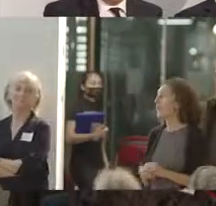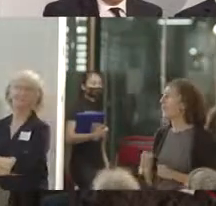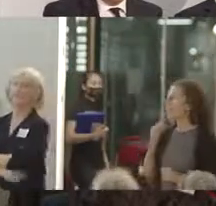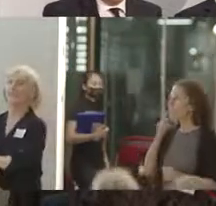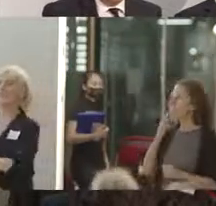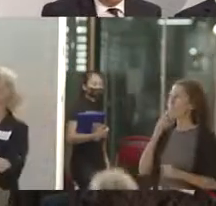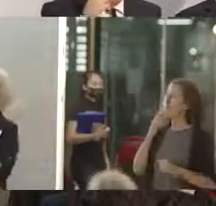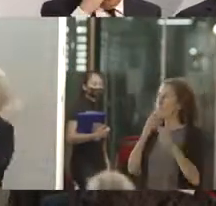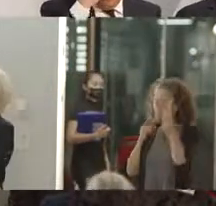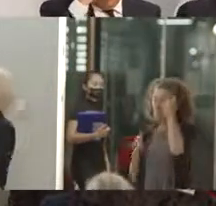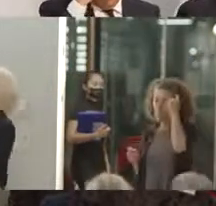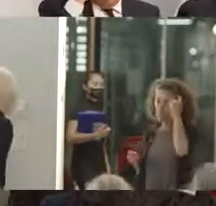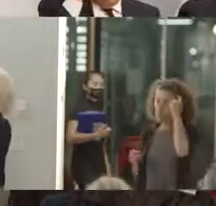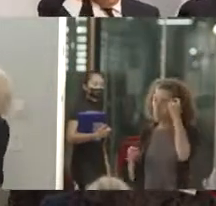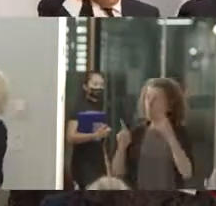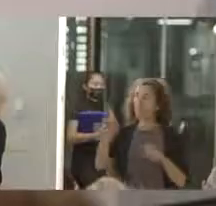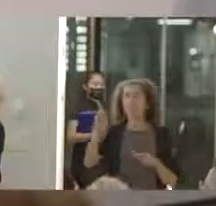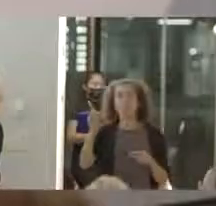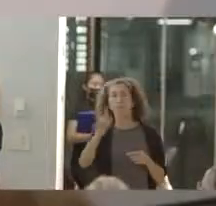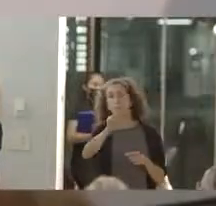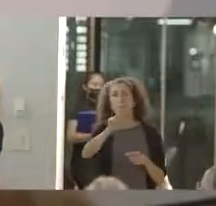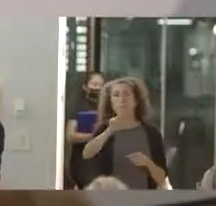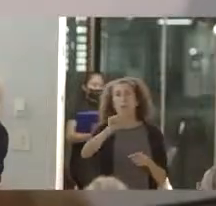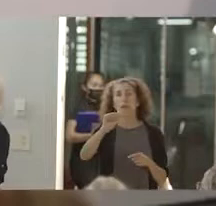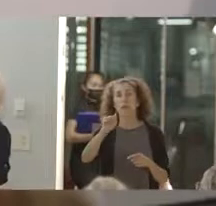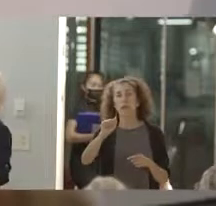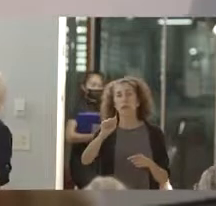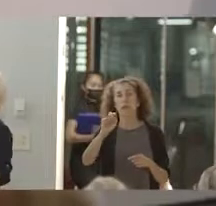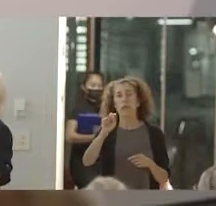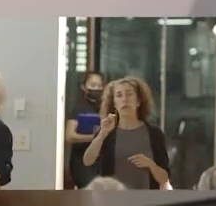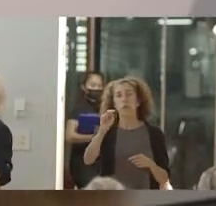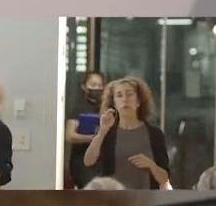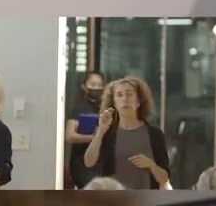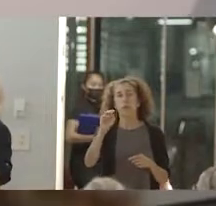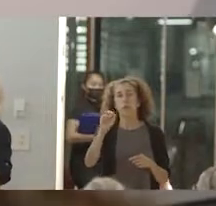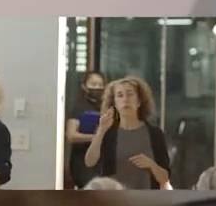Yeah, okay, so I mean, I think Jeremy had mentioned this when he went